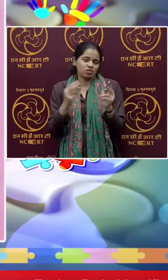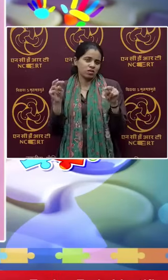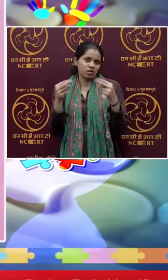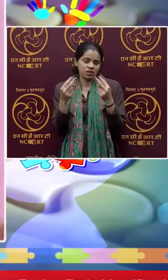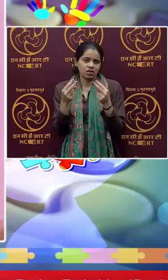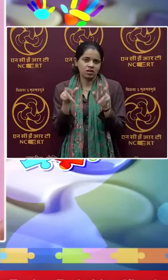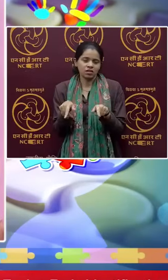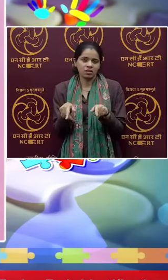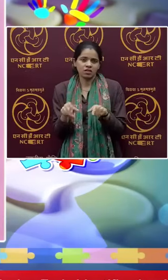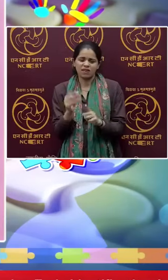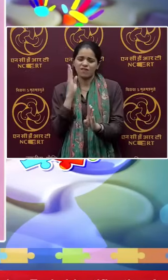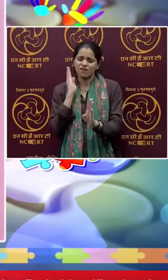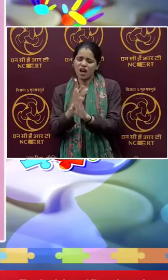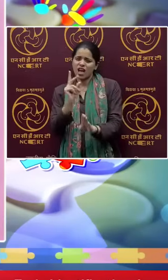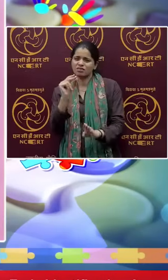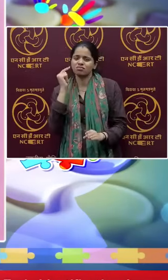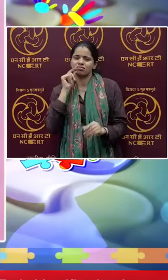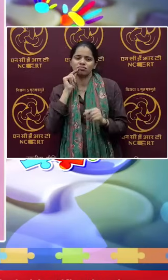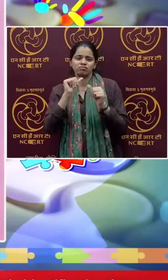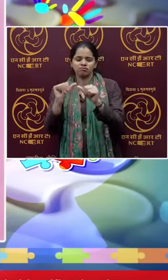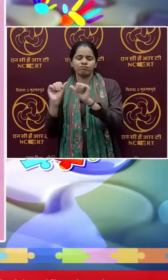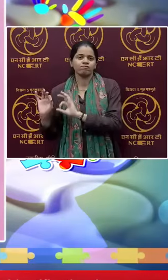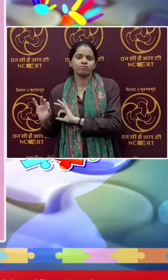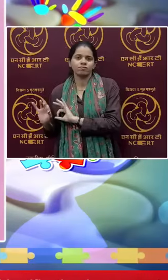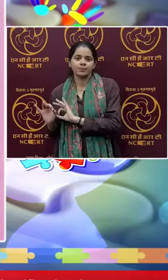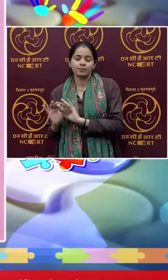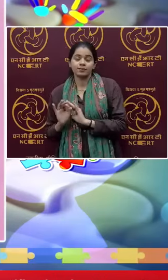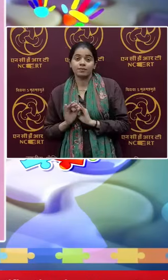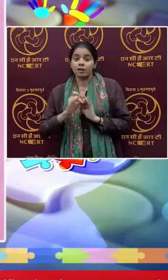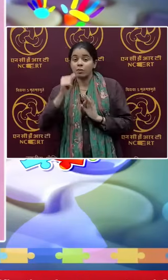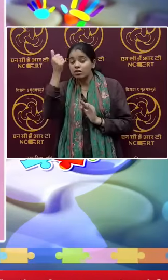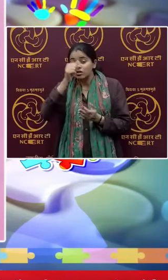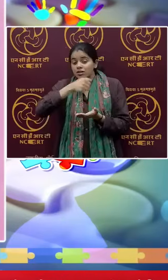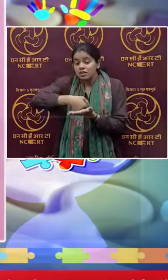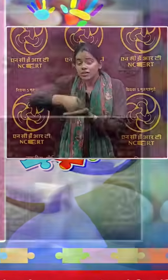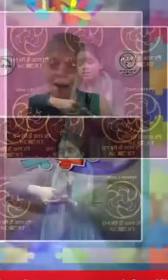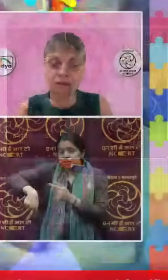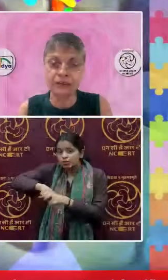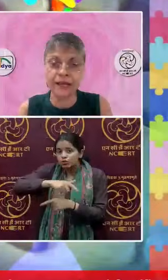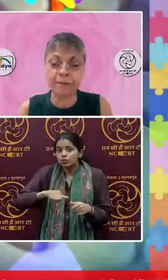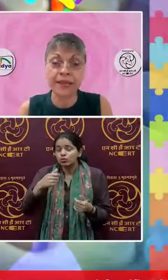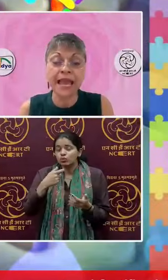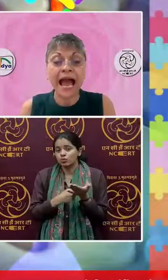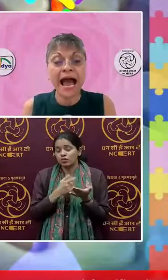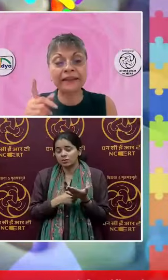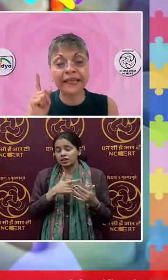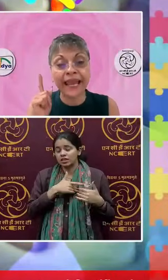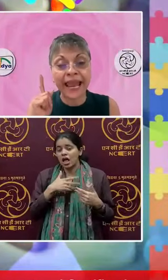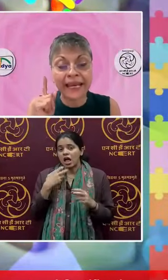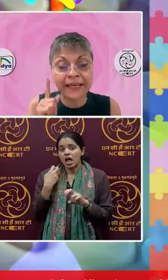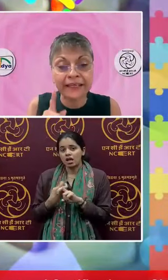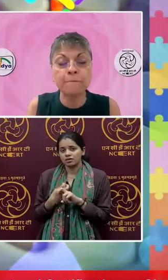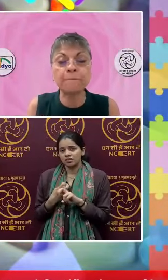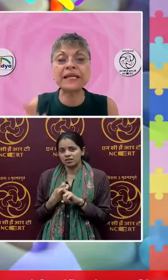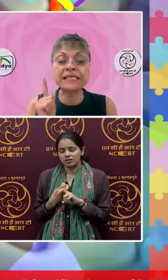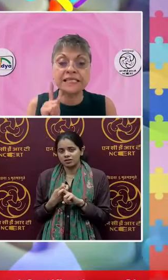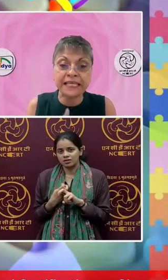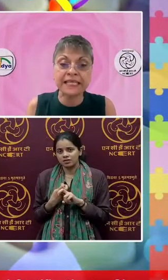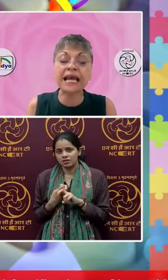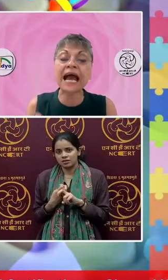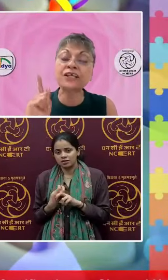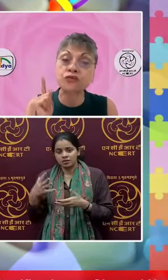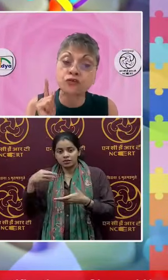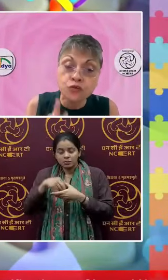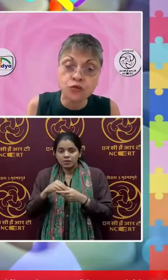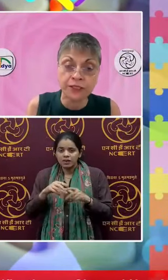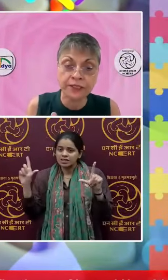very fluent speakers, but understanding the subtle rules is very hard for them and end up being